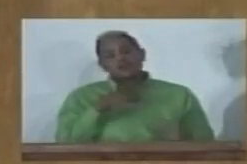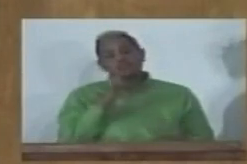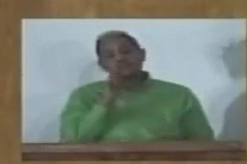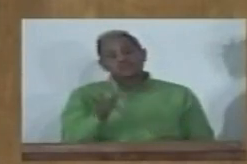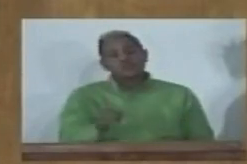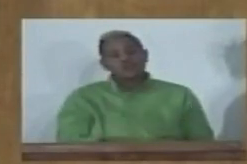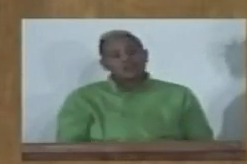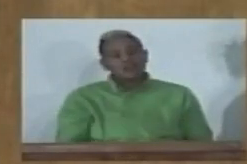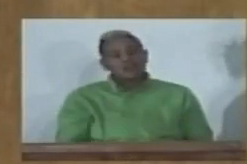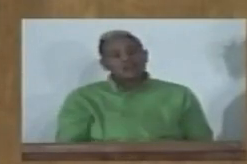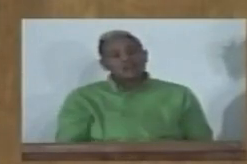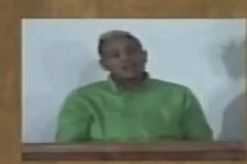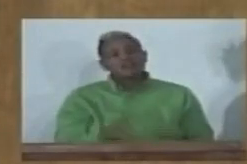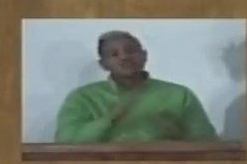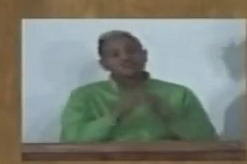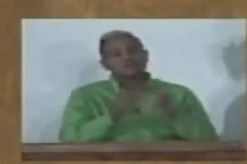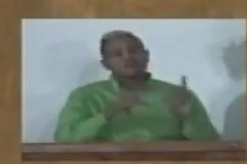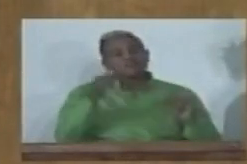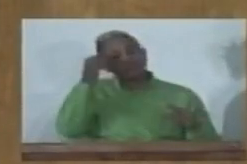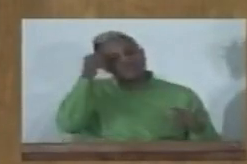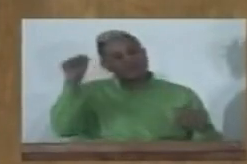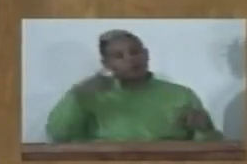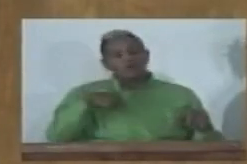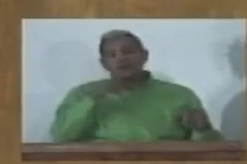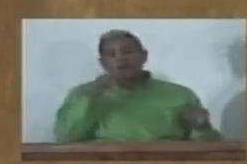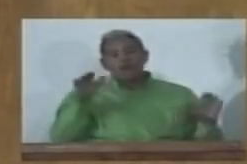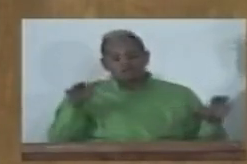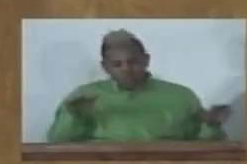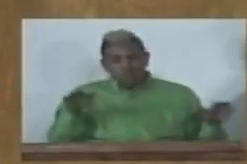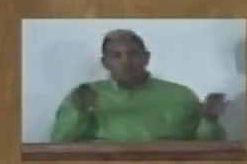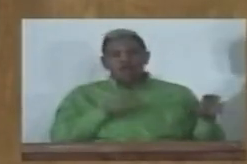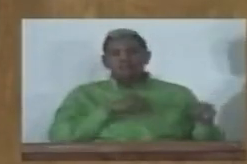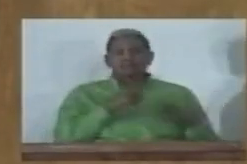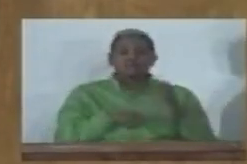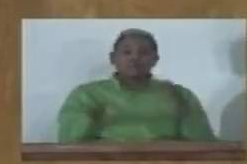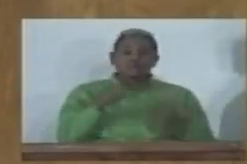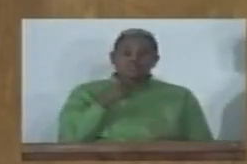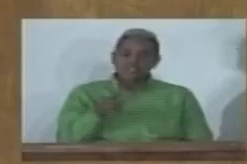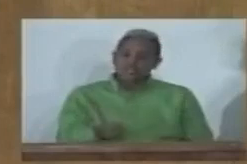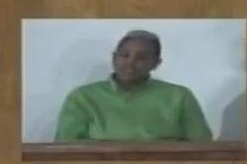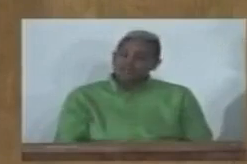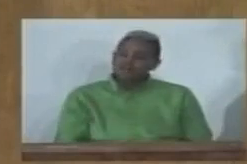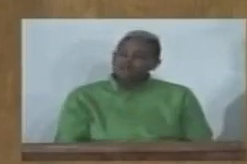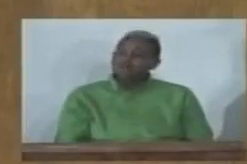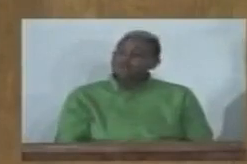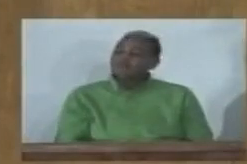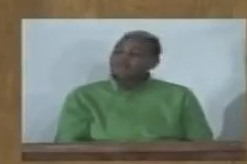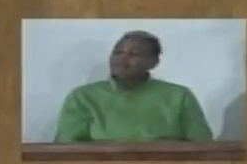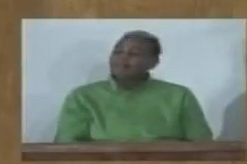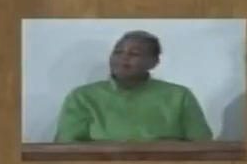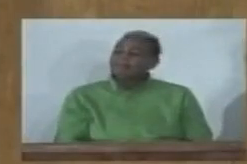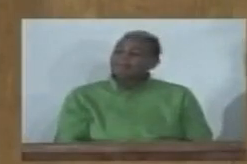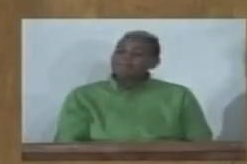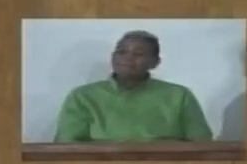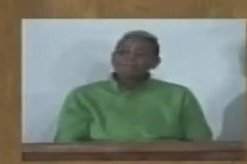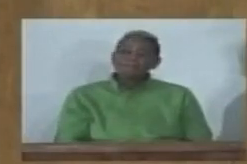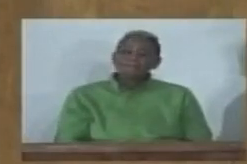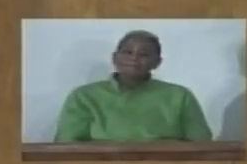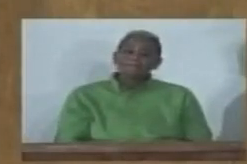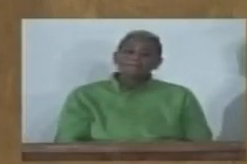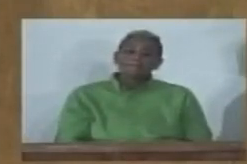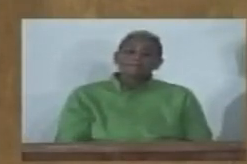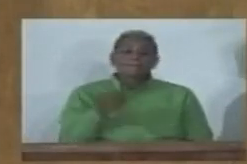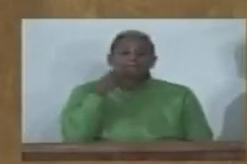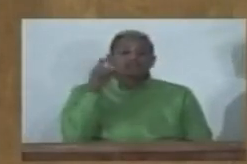The Jamaican people are resilient. They're not bowers. They don't bow. They're resilient. So we don't need visa to come to